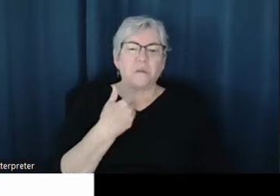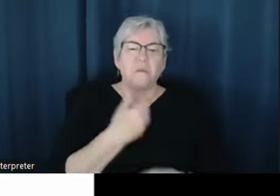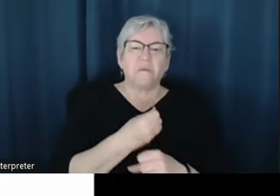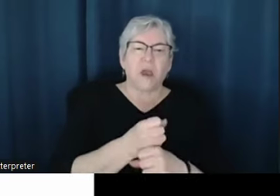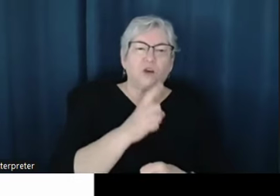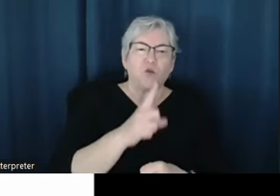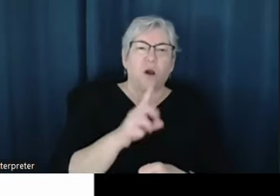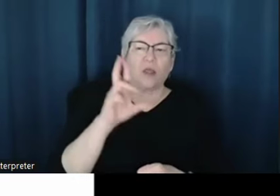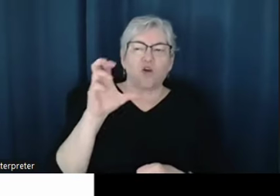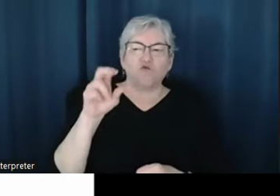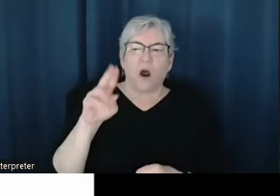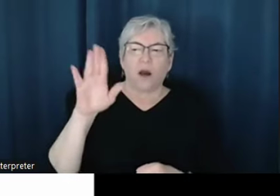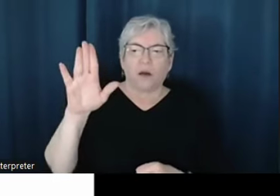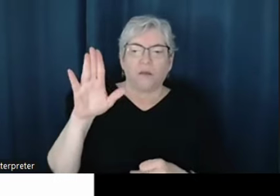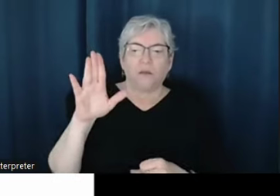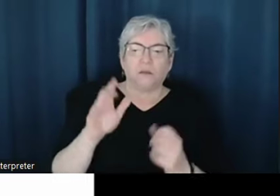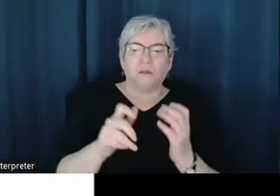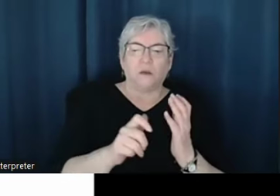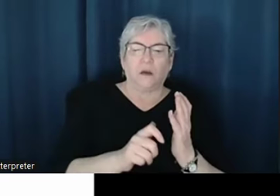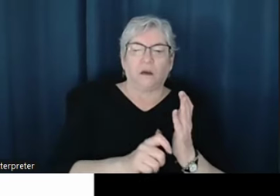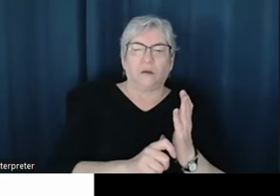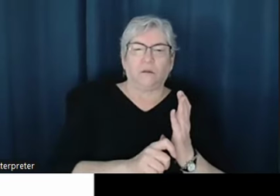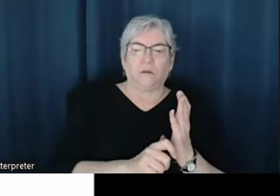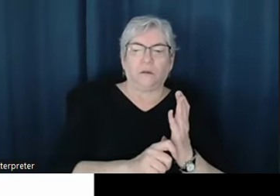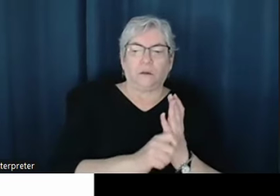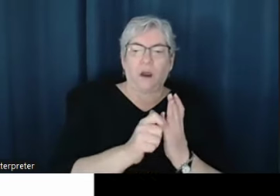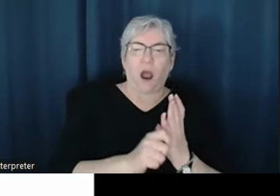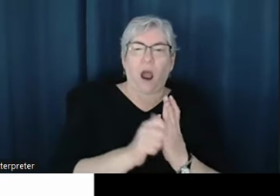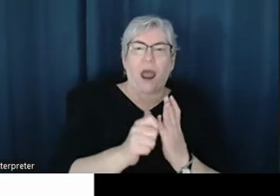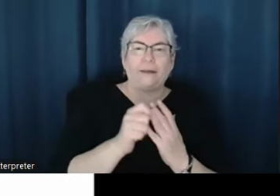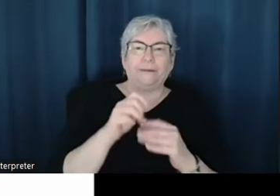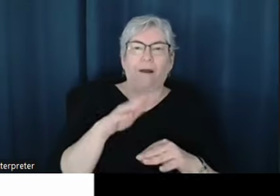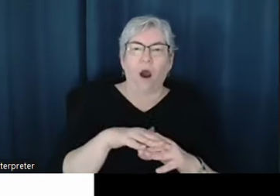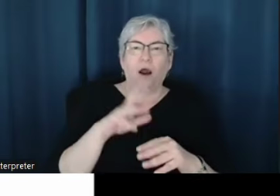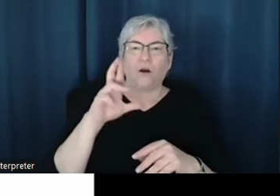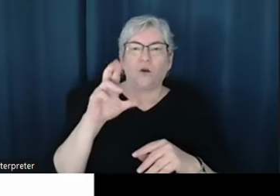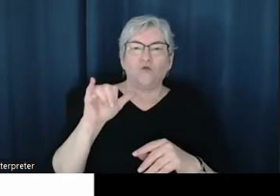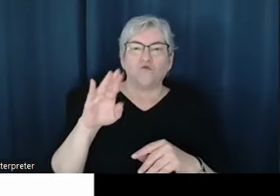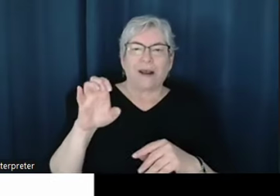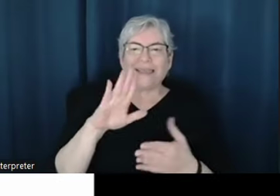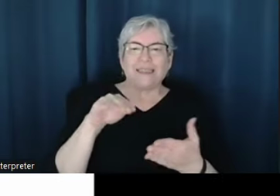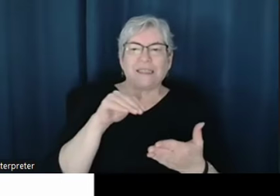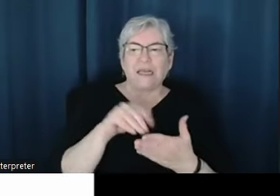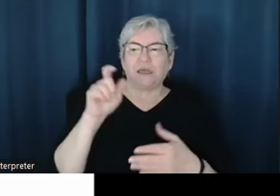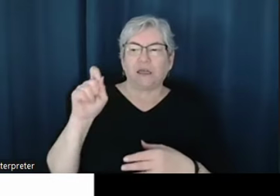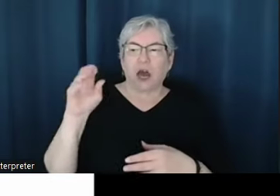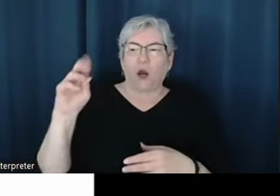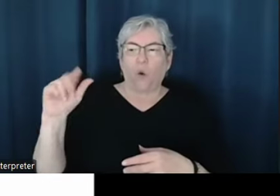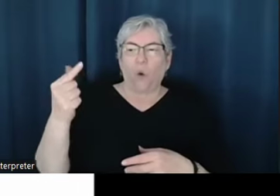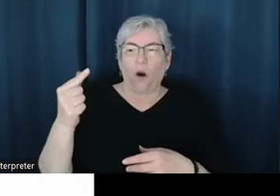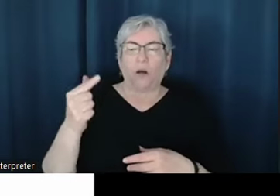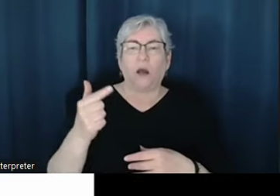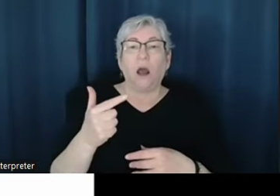that Ron's guide is on our page at reconsider.org. And as I mentioned